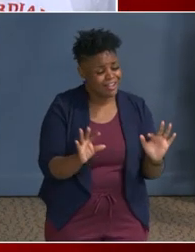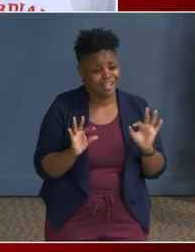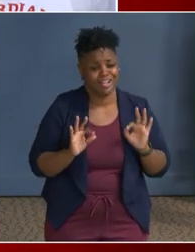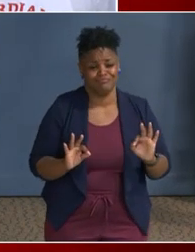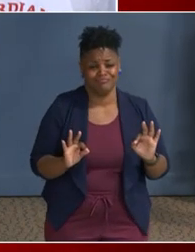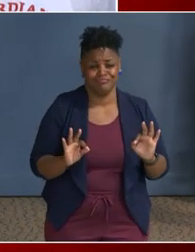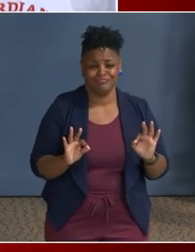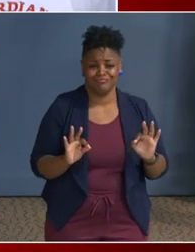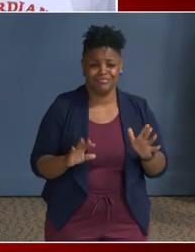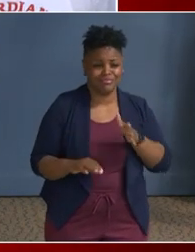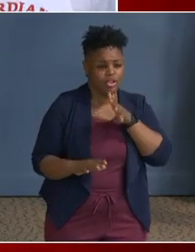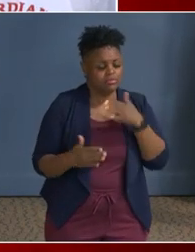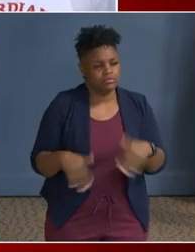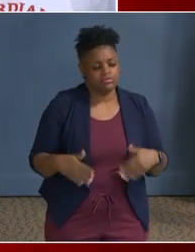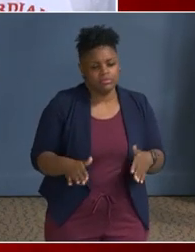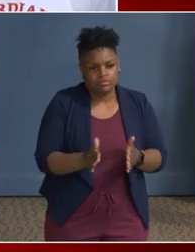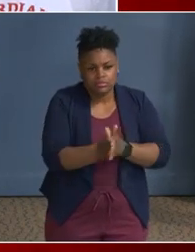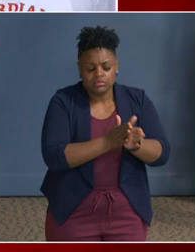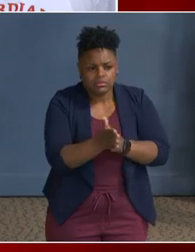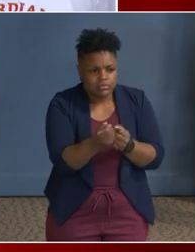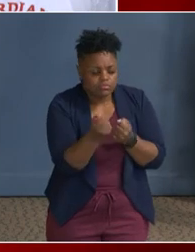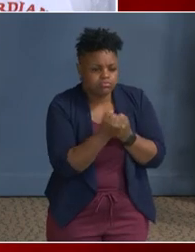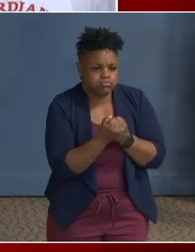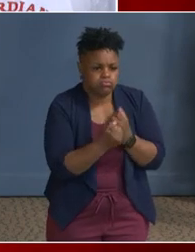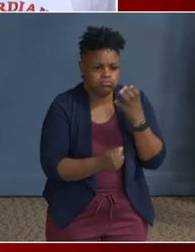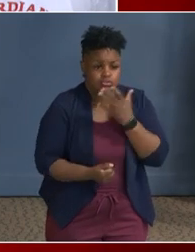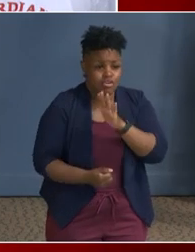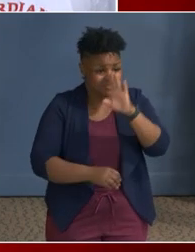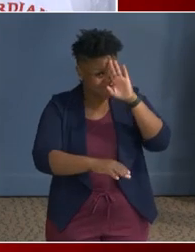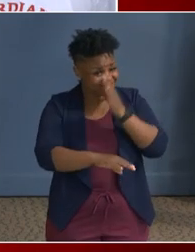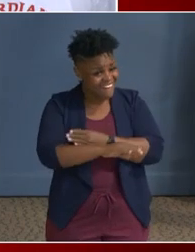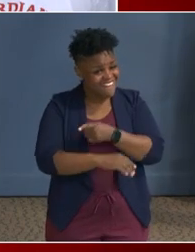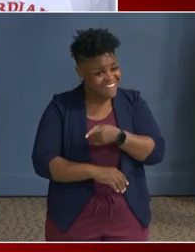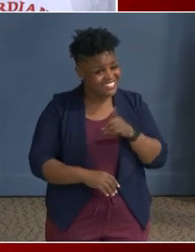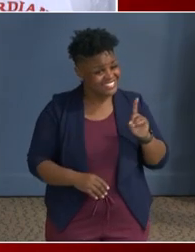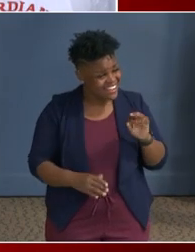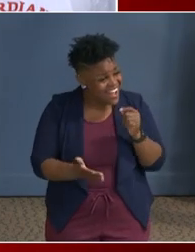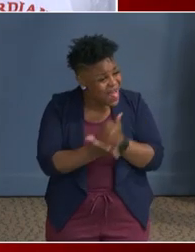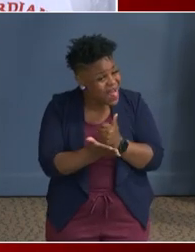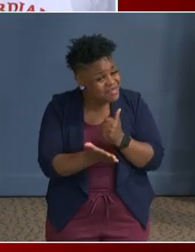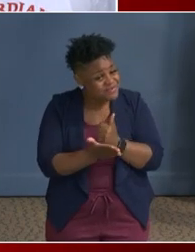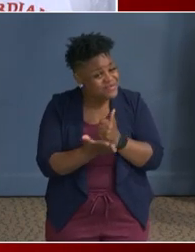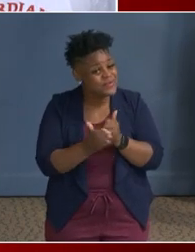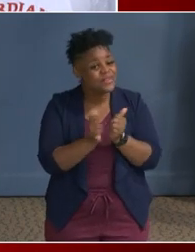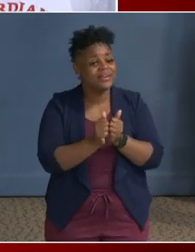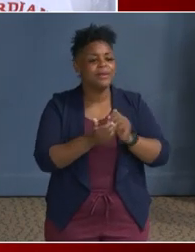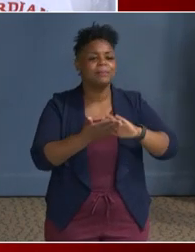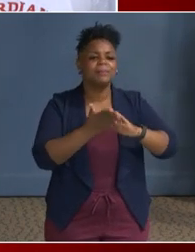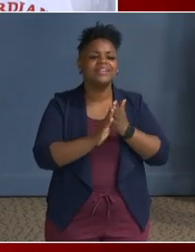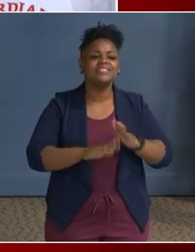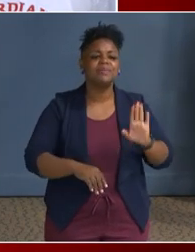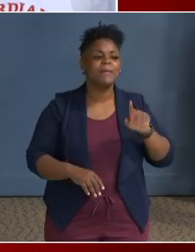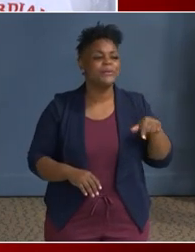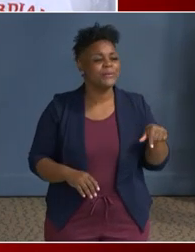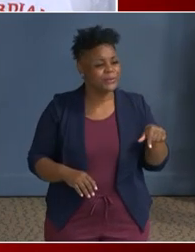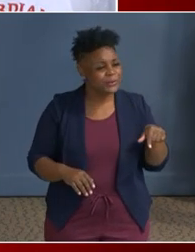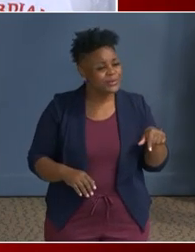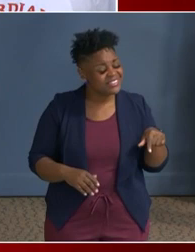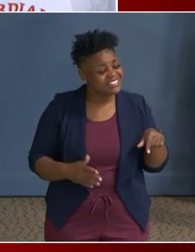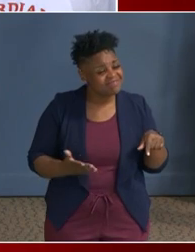extremely dedicated to that community. Her son was actually helping her with the peace cookout. There were a list of